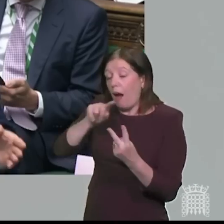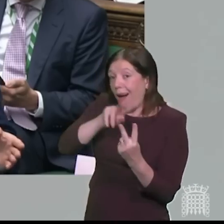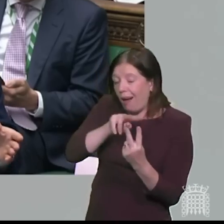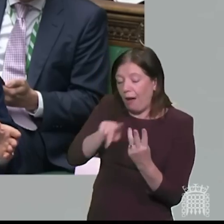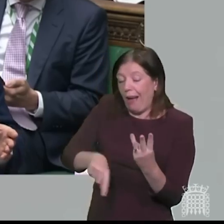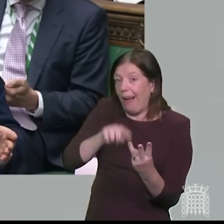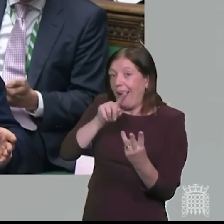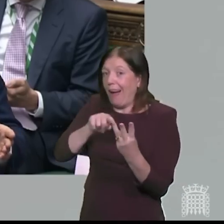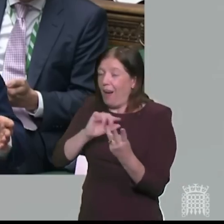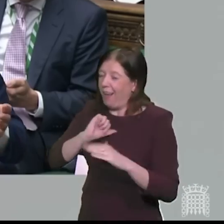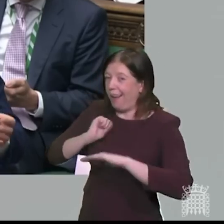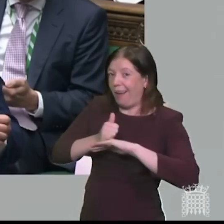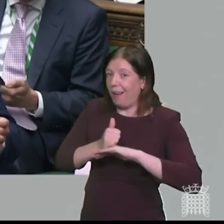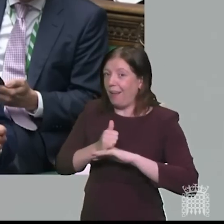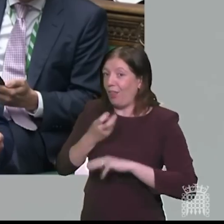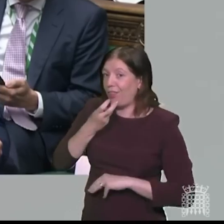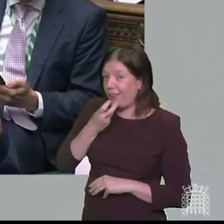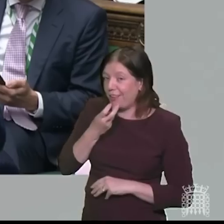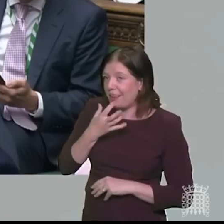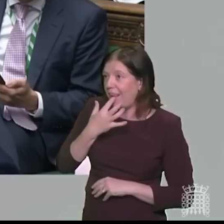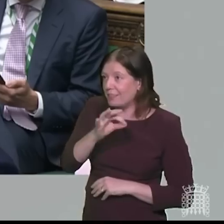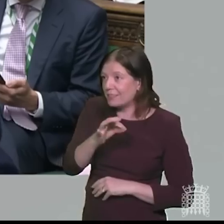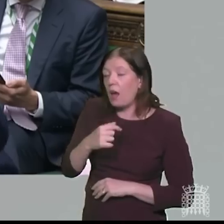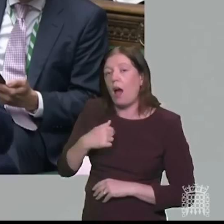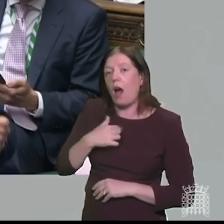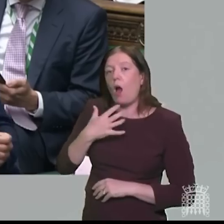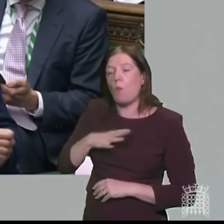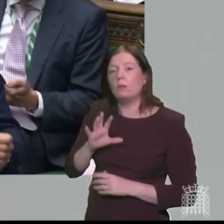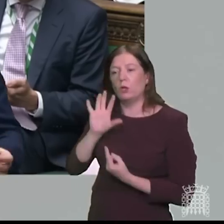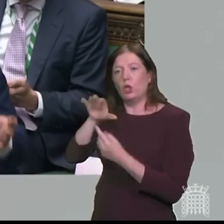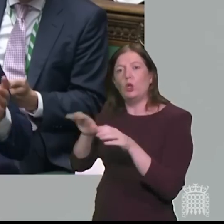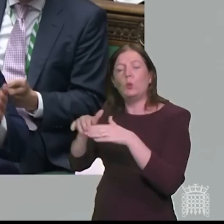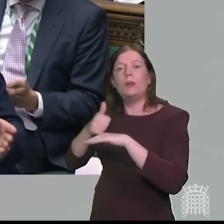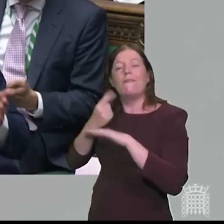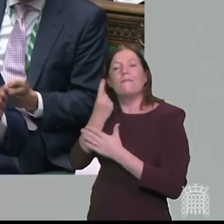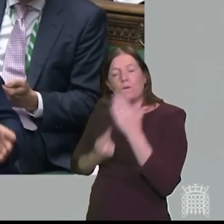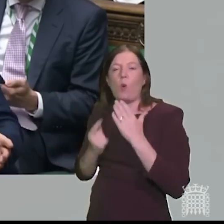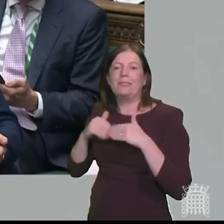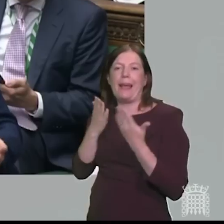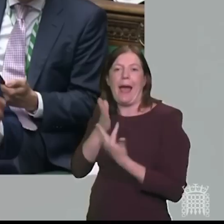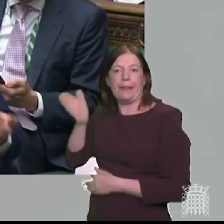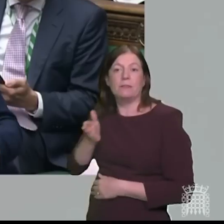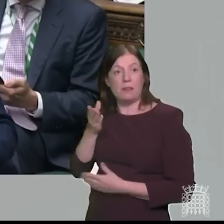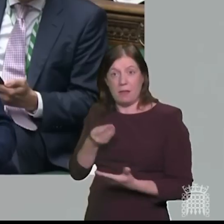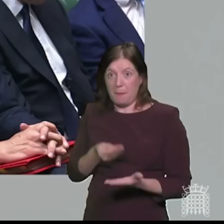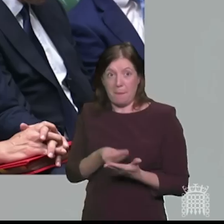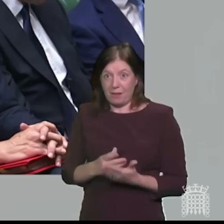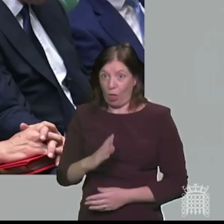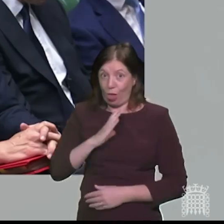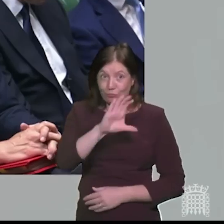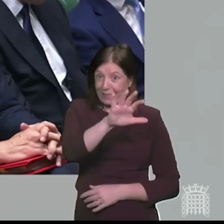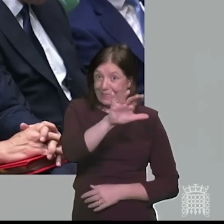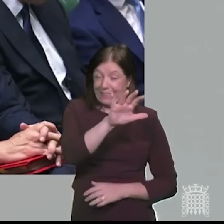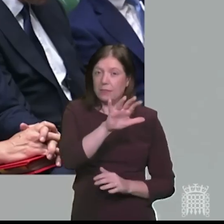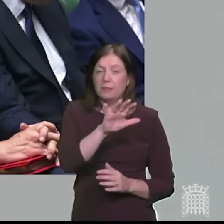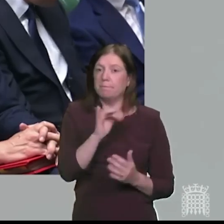in Hinckley. And what I'm looking for is a day case unit. The money is already there. It's tied up in red tape. I've